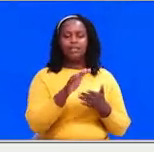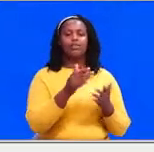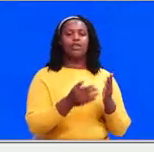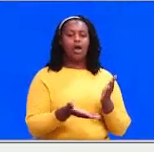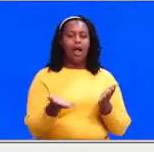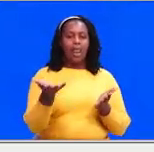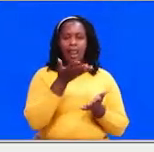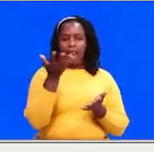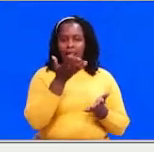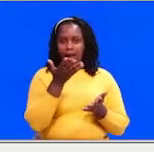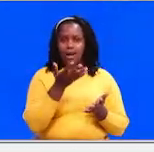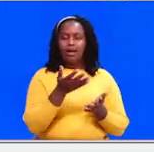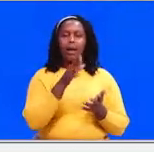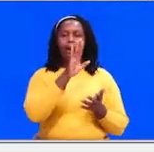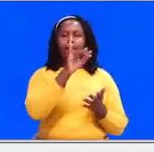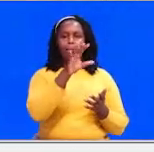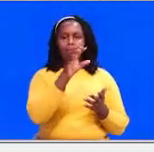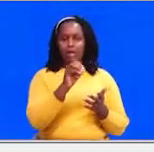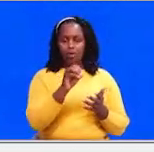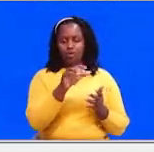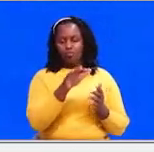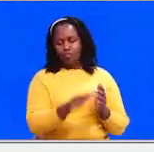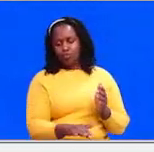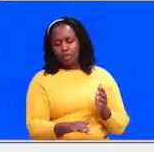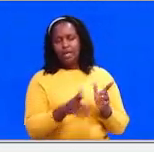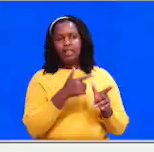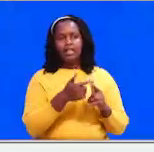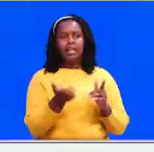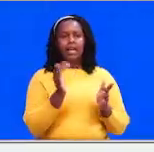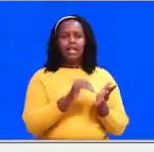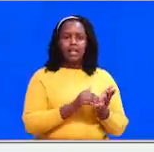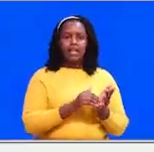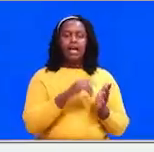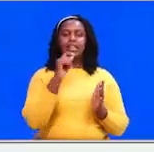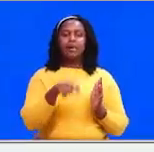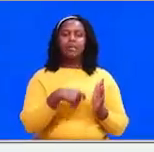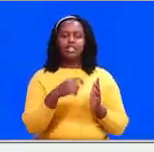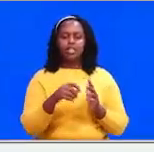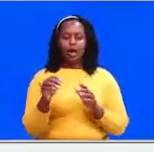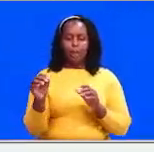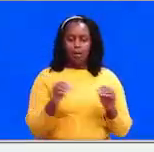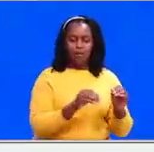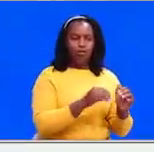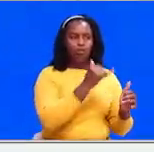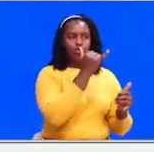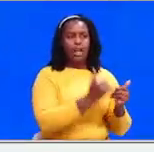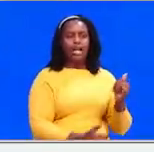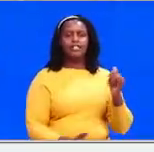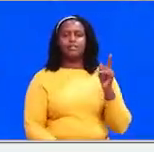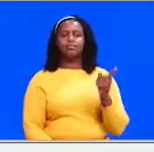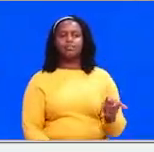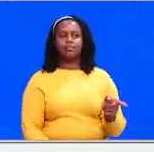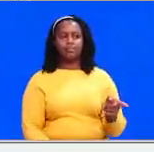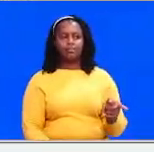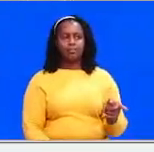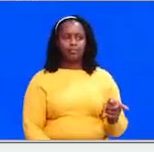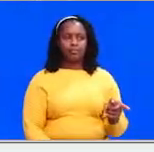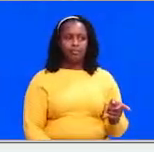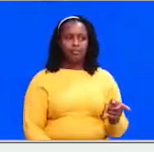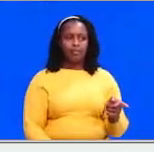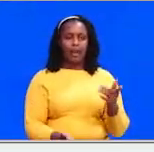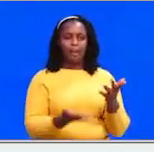down. So the clear water, again, the machine pumps it to the last chamber. Okay, so we're now at the last chamber. So maybe I need to